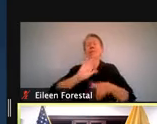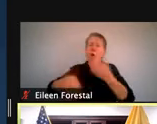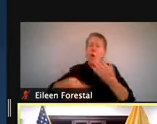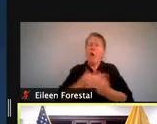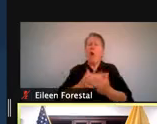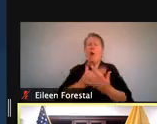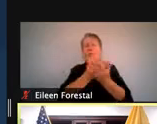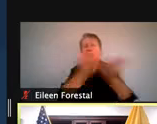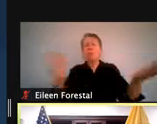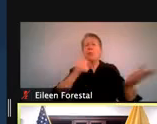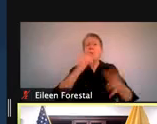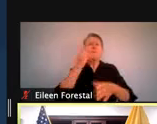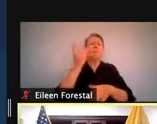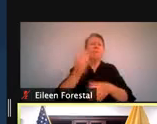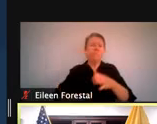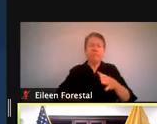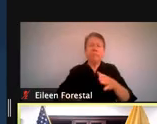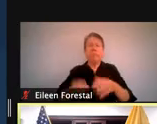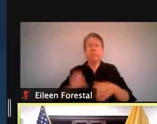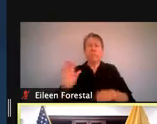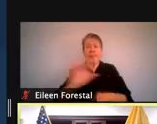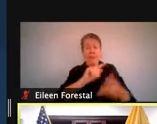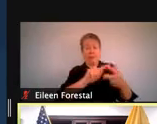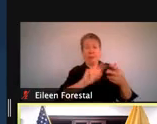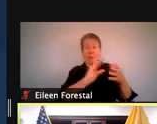and friends they have left behind.